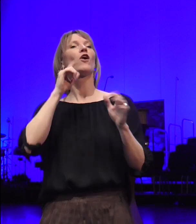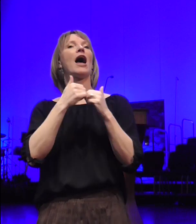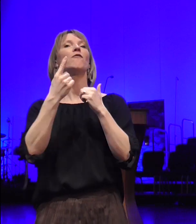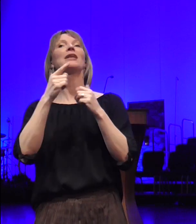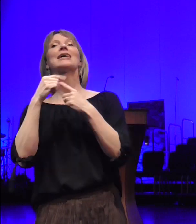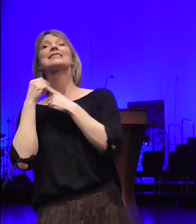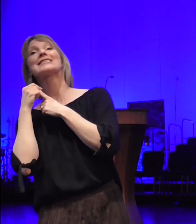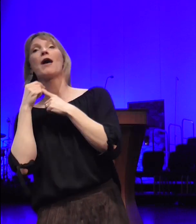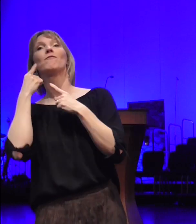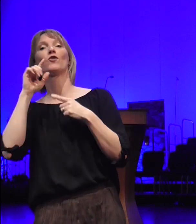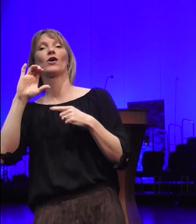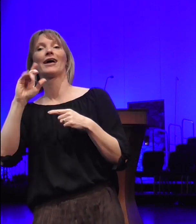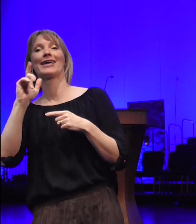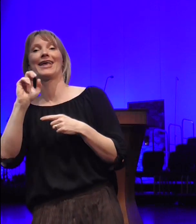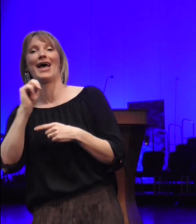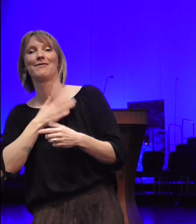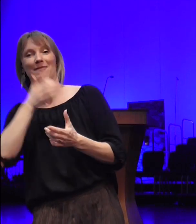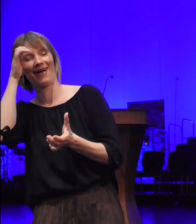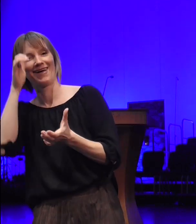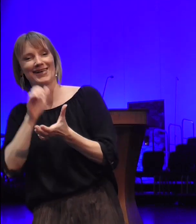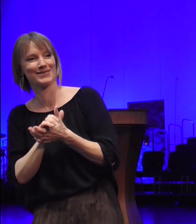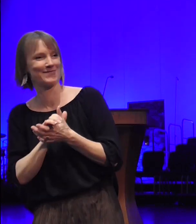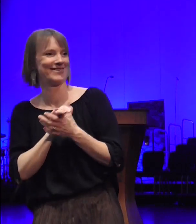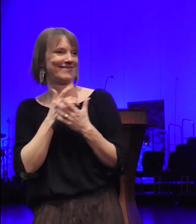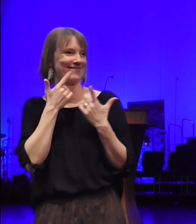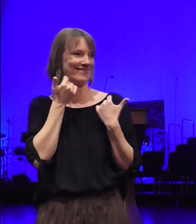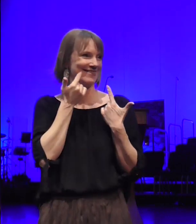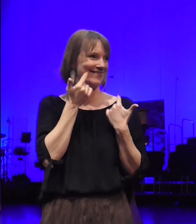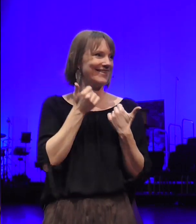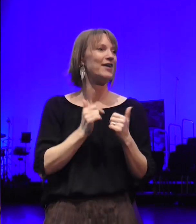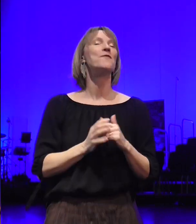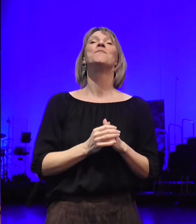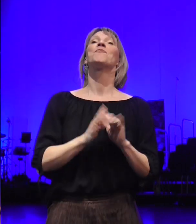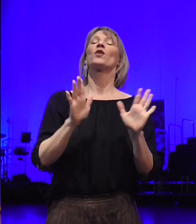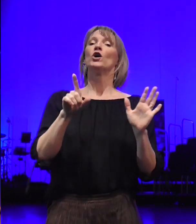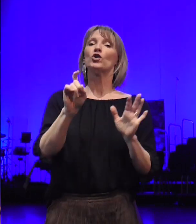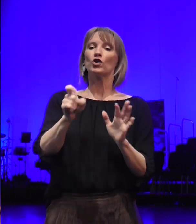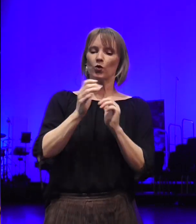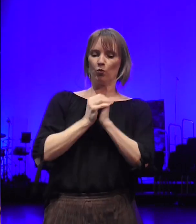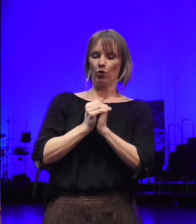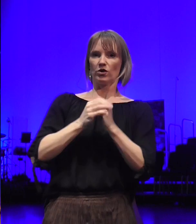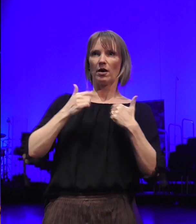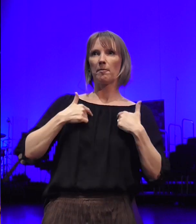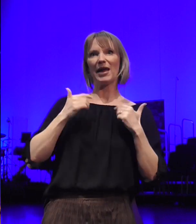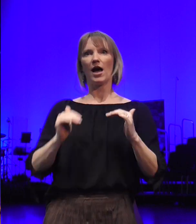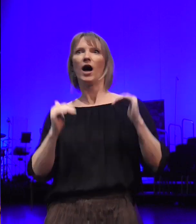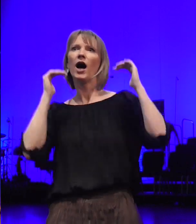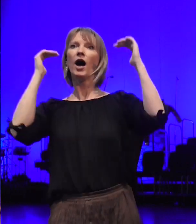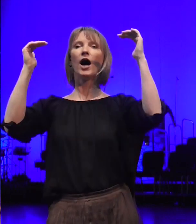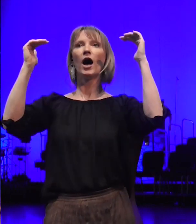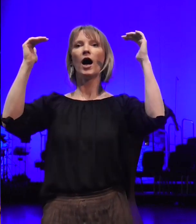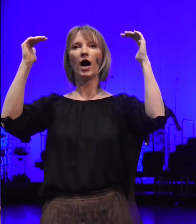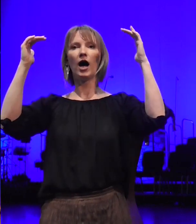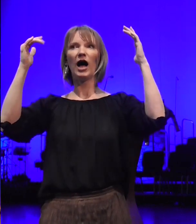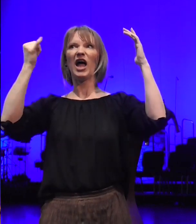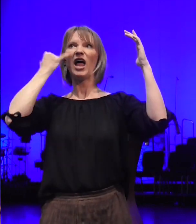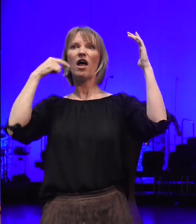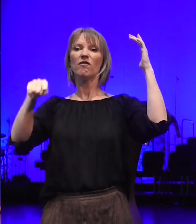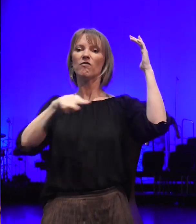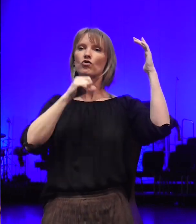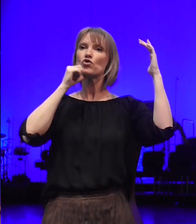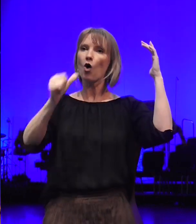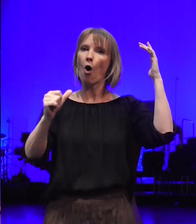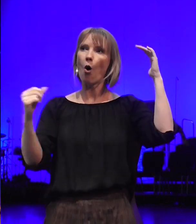everyone but Ken Chrisman, all right? And so should worship me, put me up on a pedestal, and if they